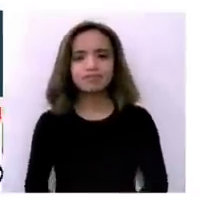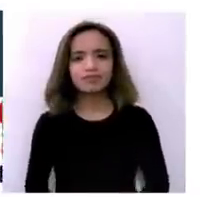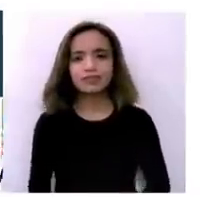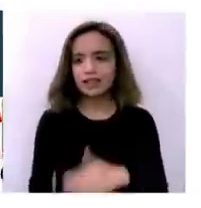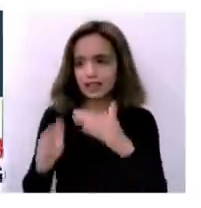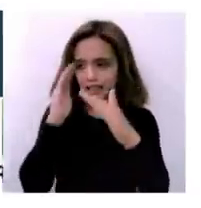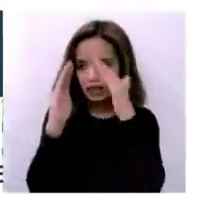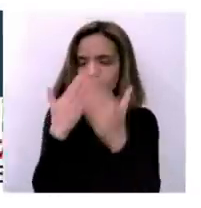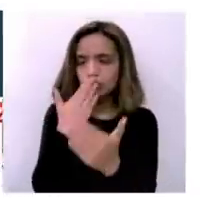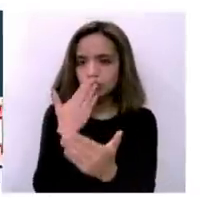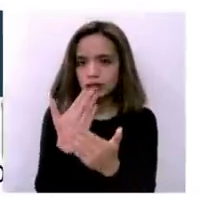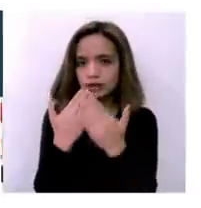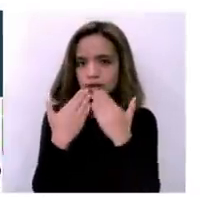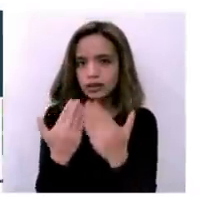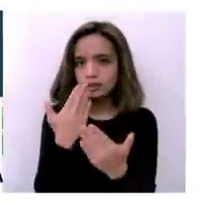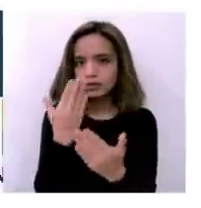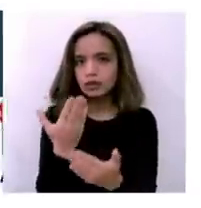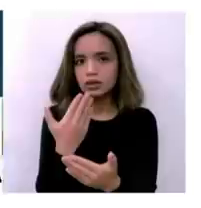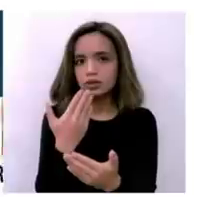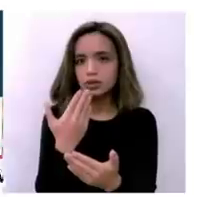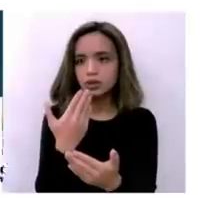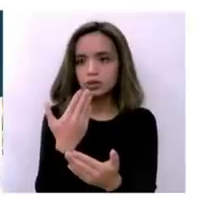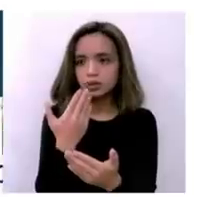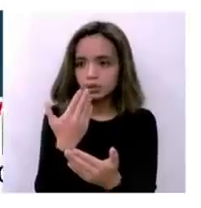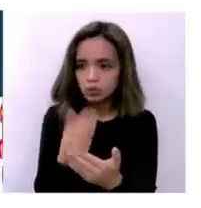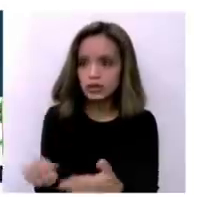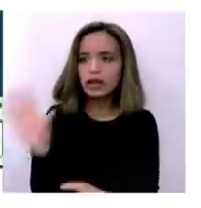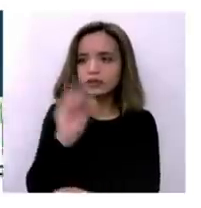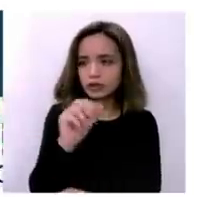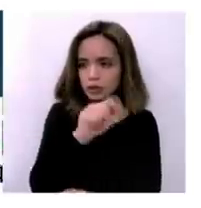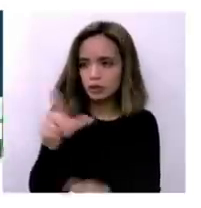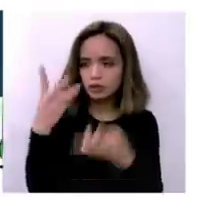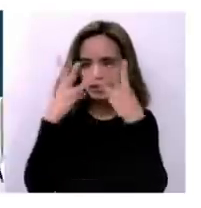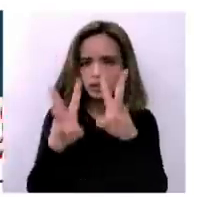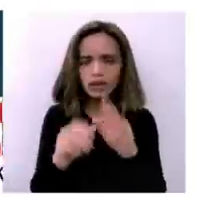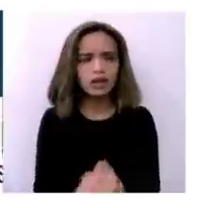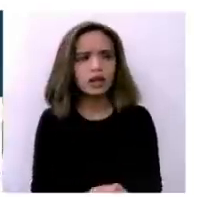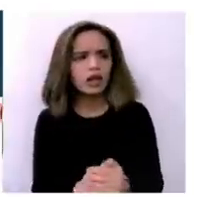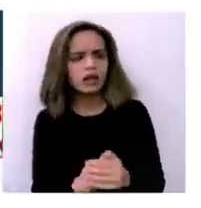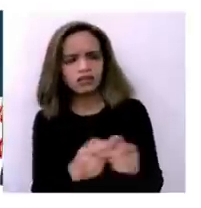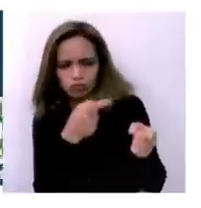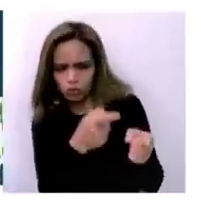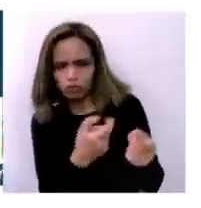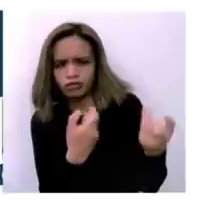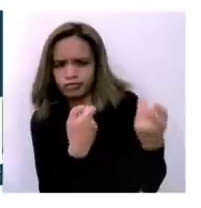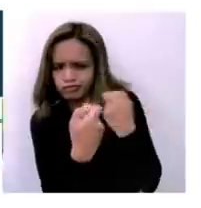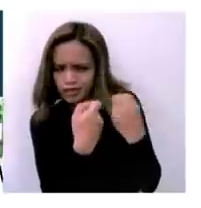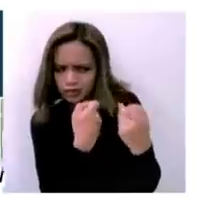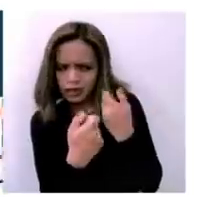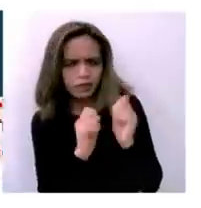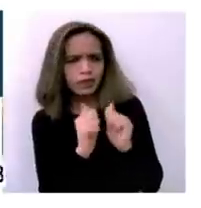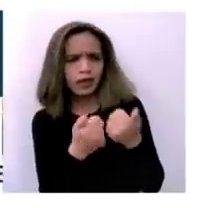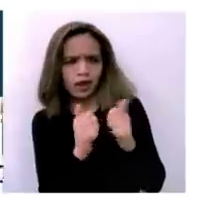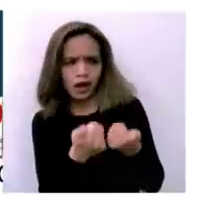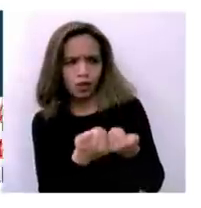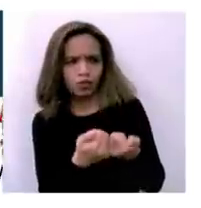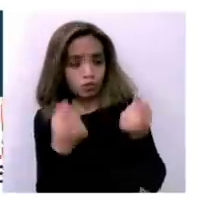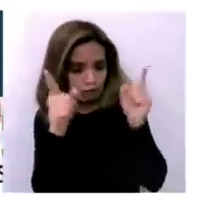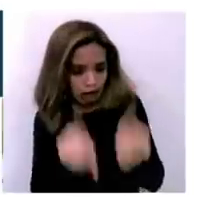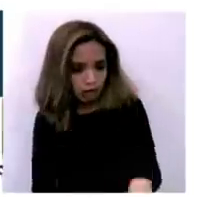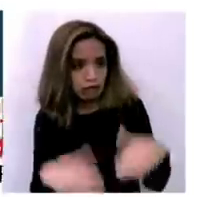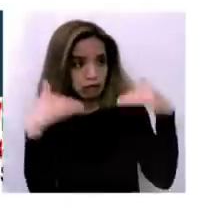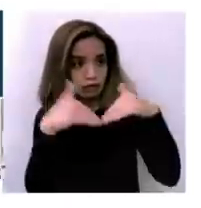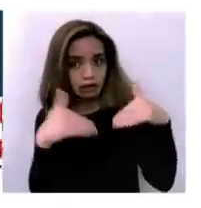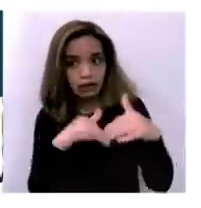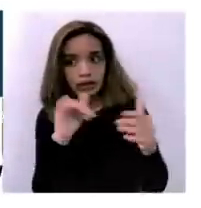Good afternoon and good afternoon to all your televiewers. Good afternoon. So how would you describe that meeting that happened last night? Was it a